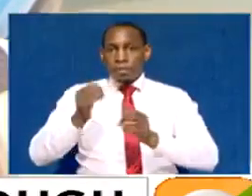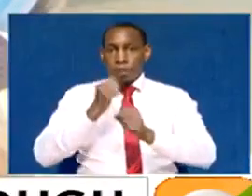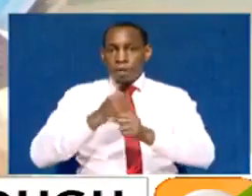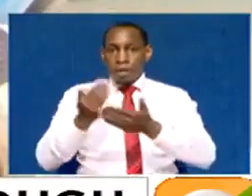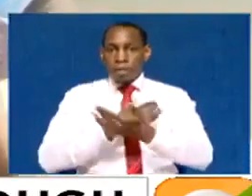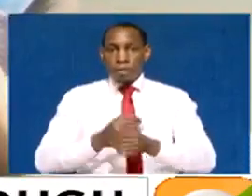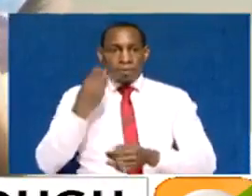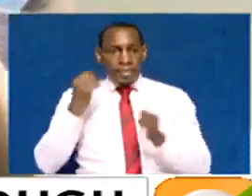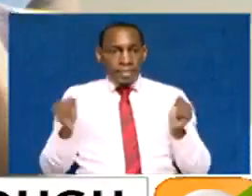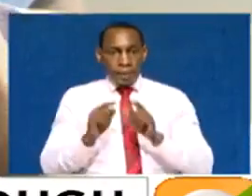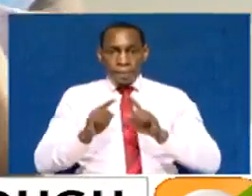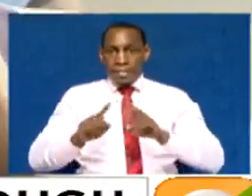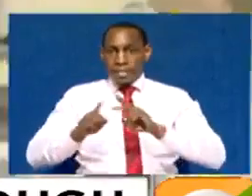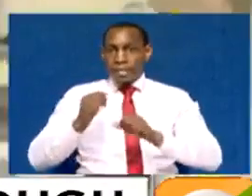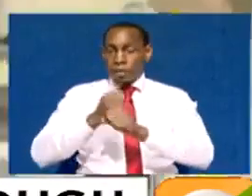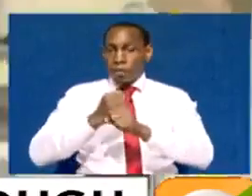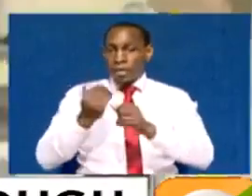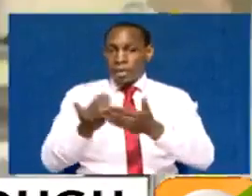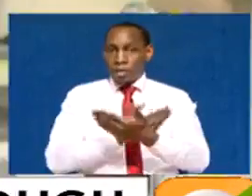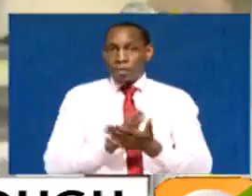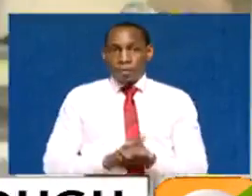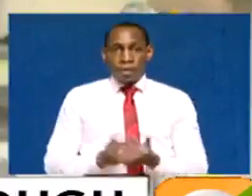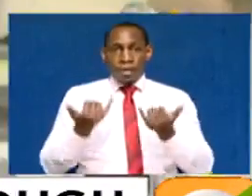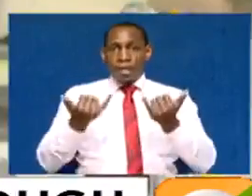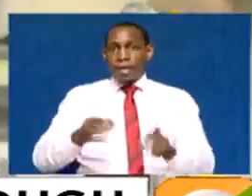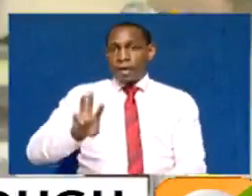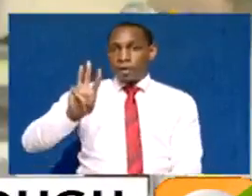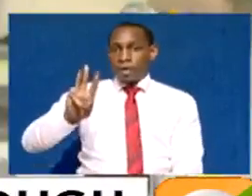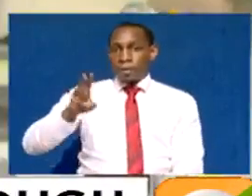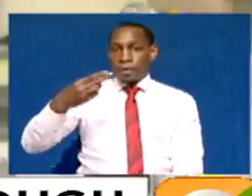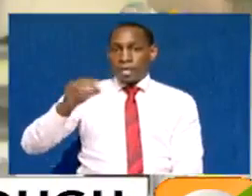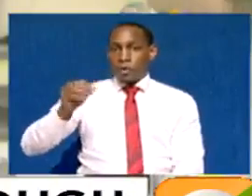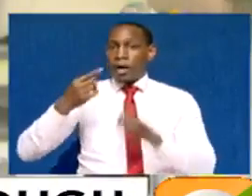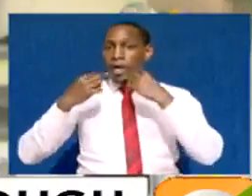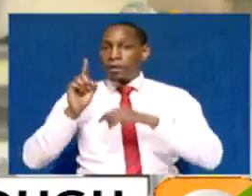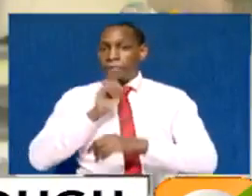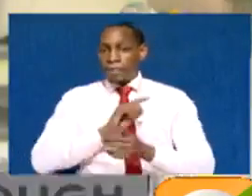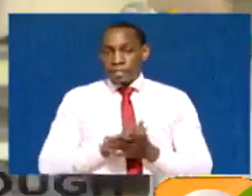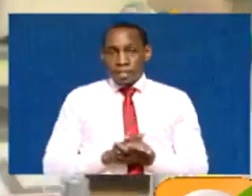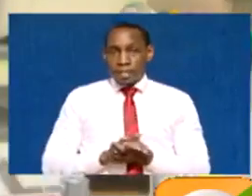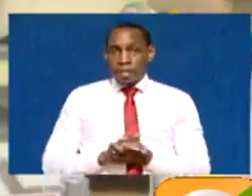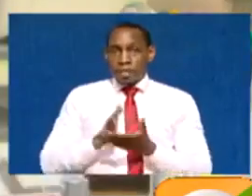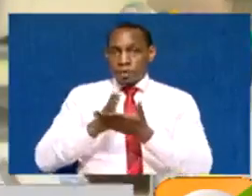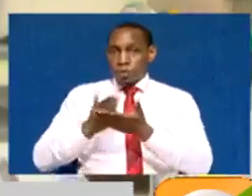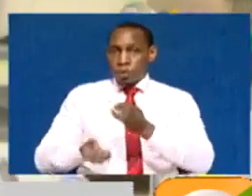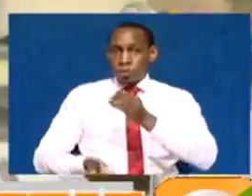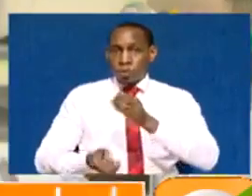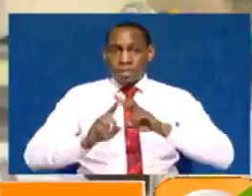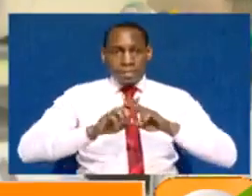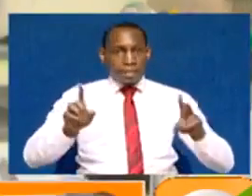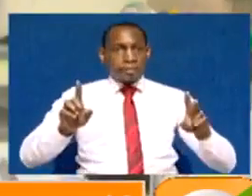malaria, but it is just the beginning of that fight. Now that the WHO has made this announcement, they should be triggering